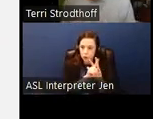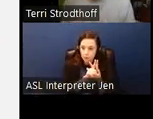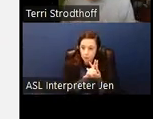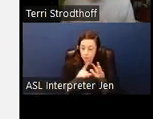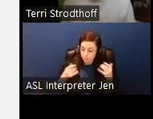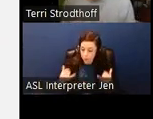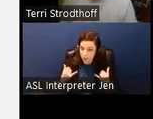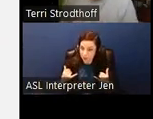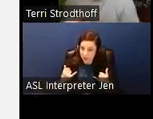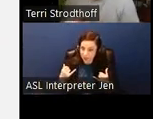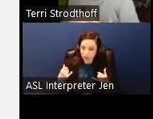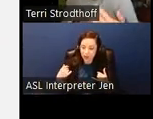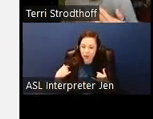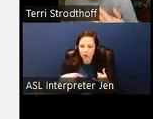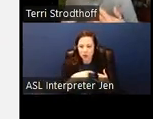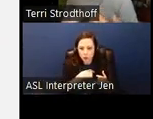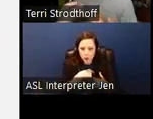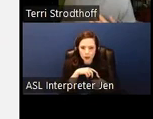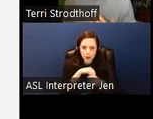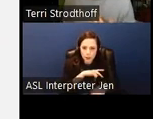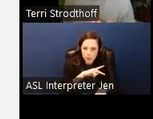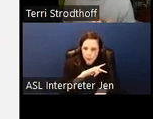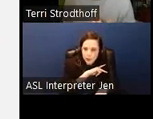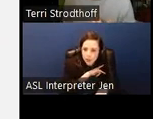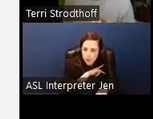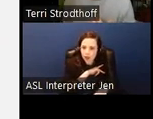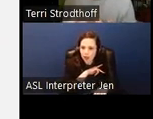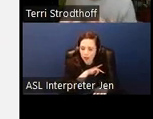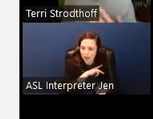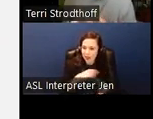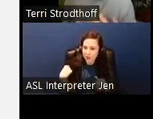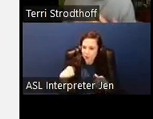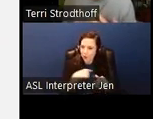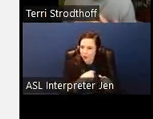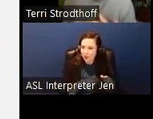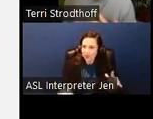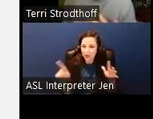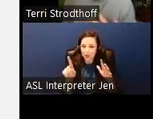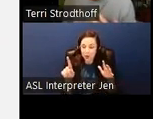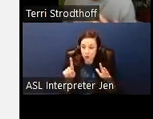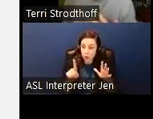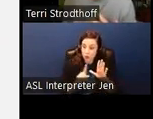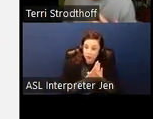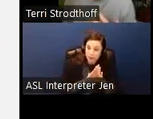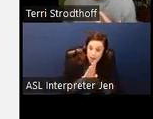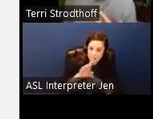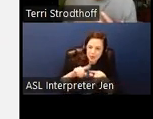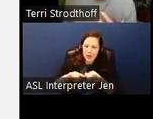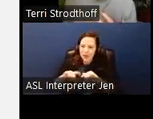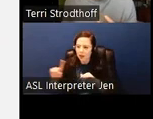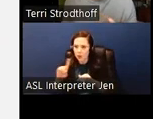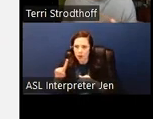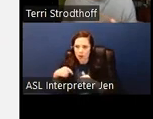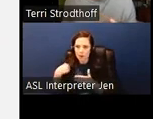interpersonal neurobiology, meaning that we show up in response to where we land. We develop in response to where we land. So just thinking of